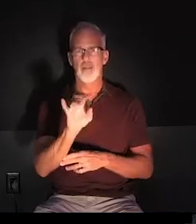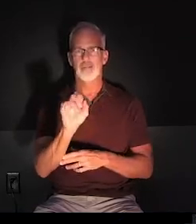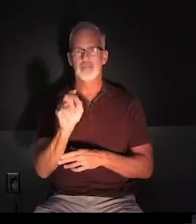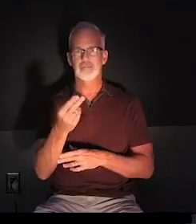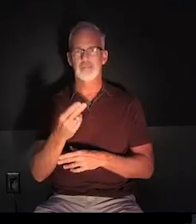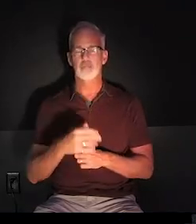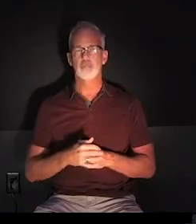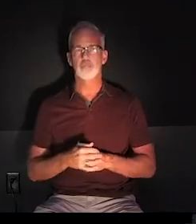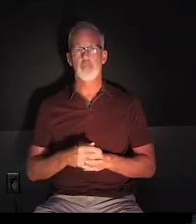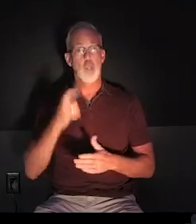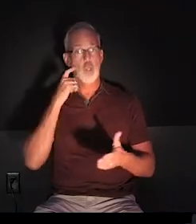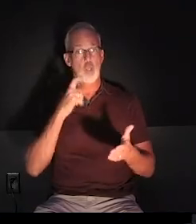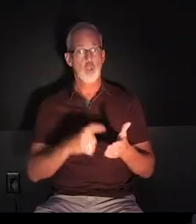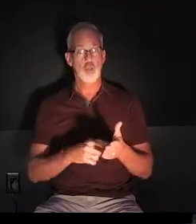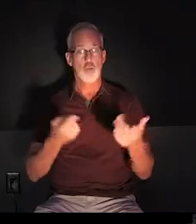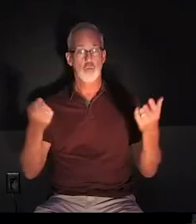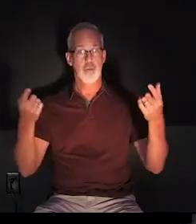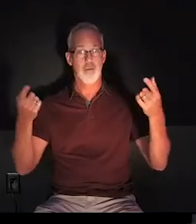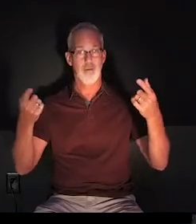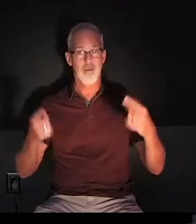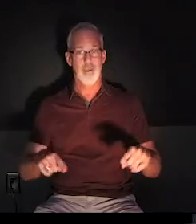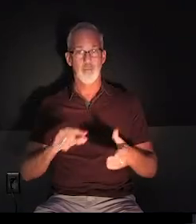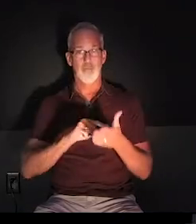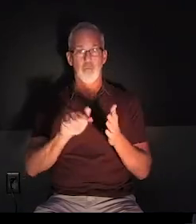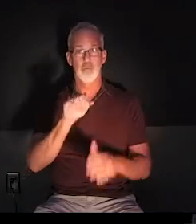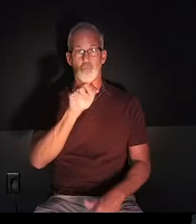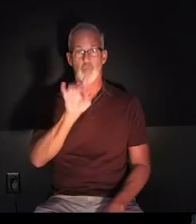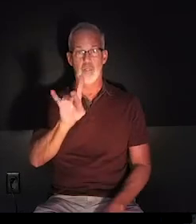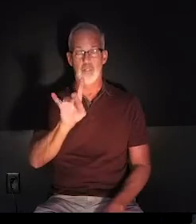And notice what happens in verse 28.